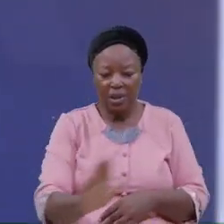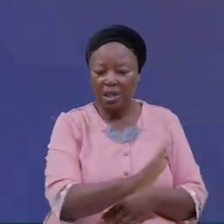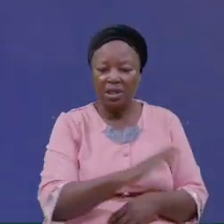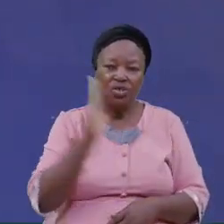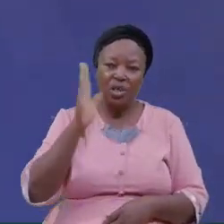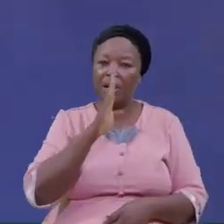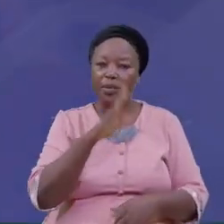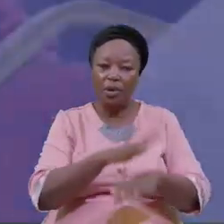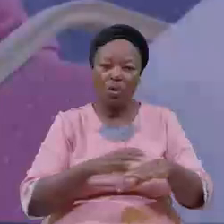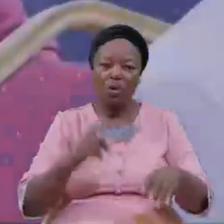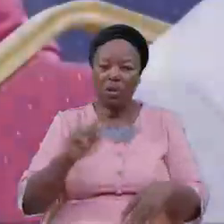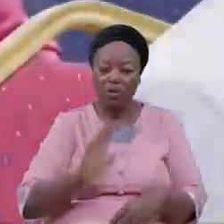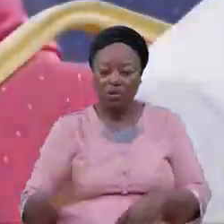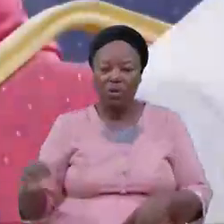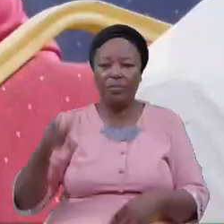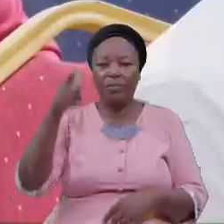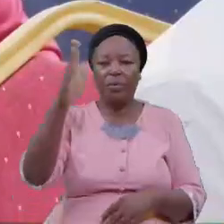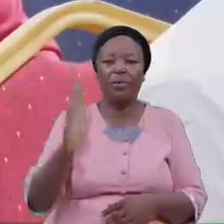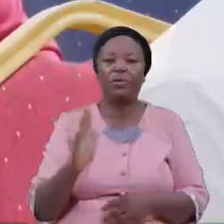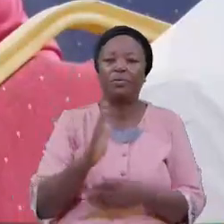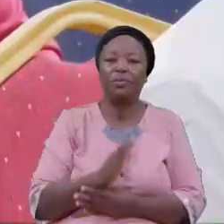of God.